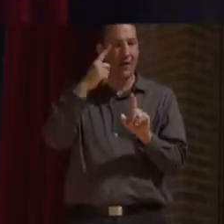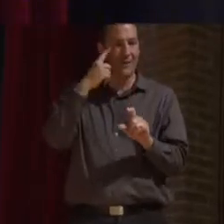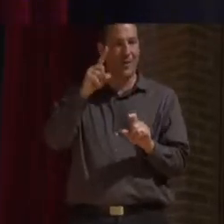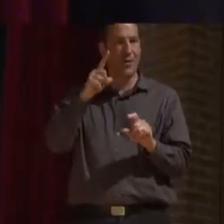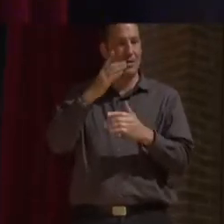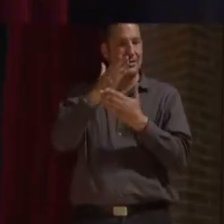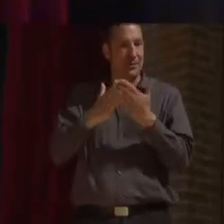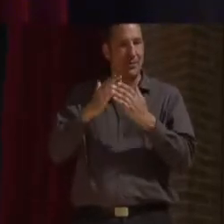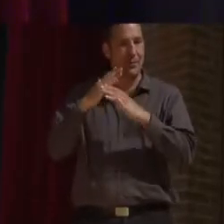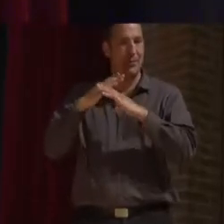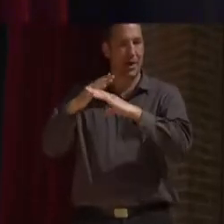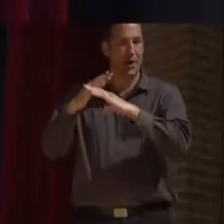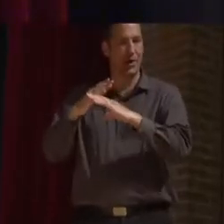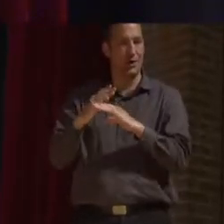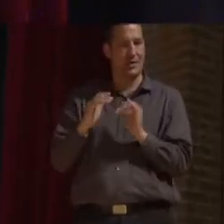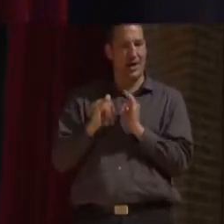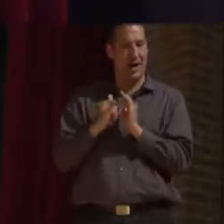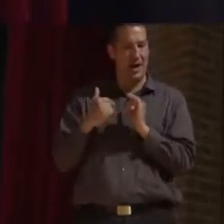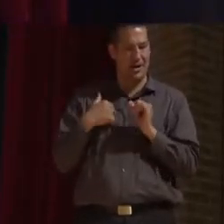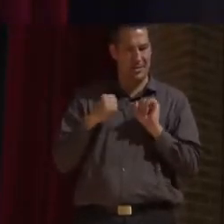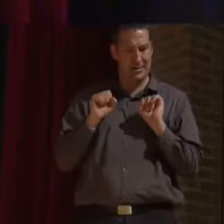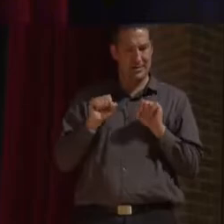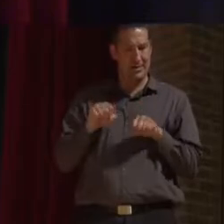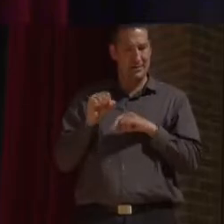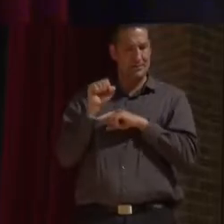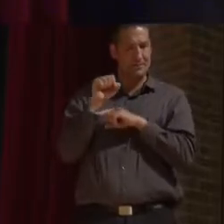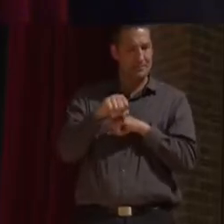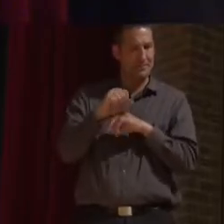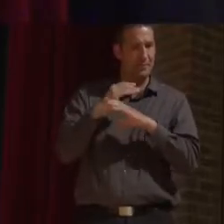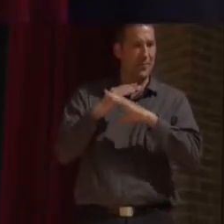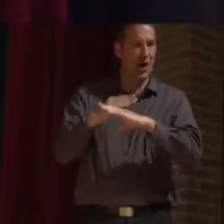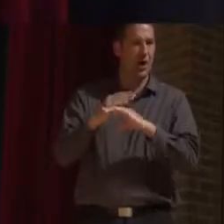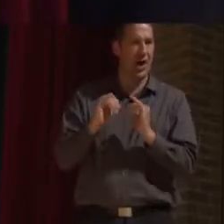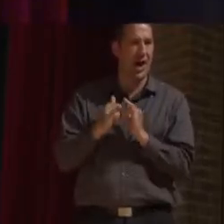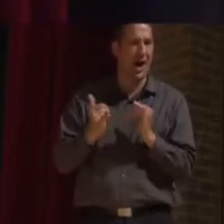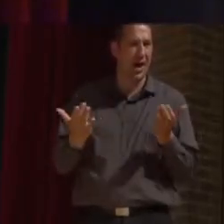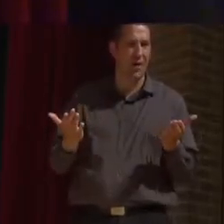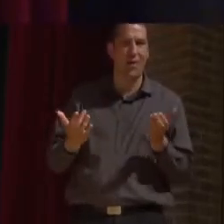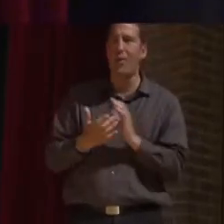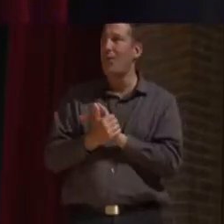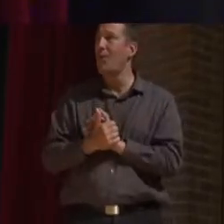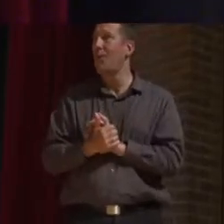barriers, or what do we need to do to overcome some of these barriers?